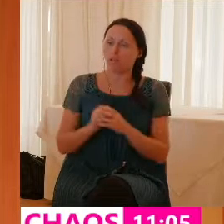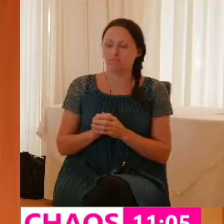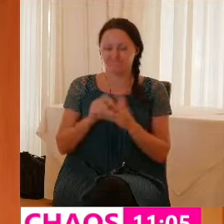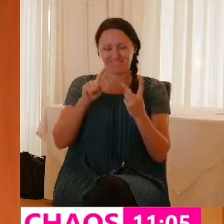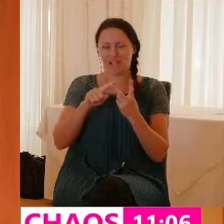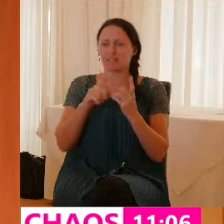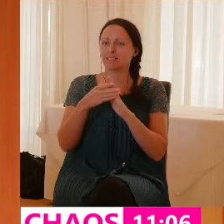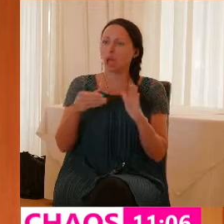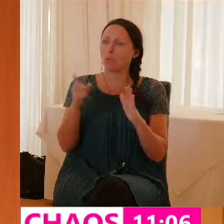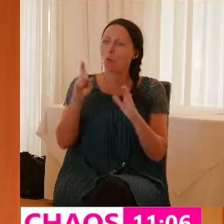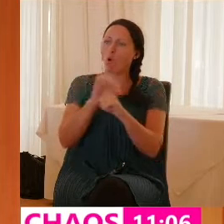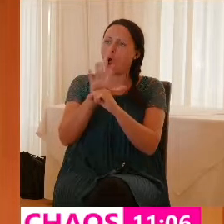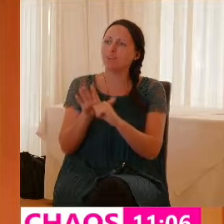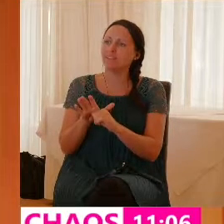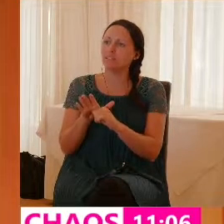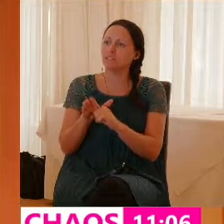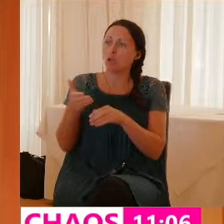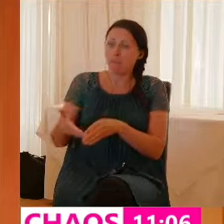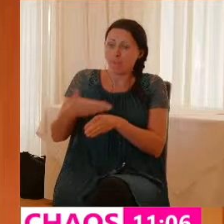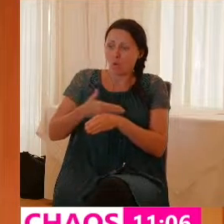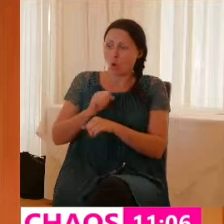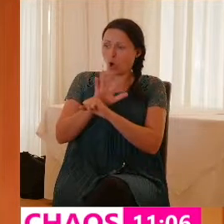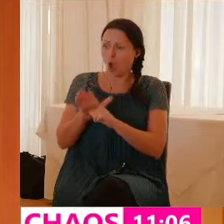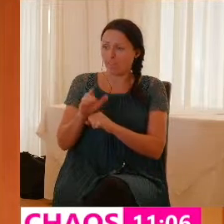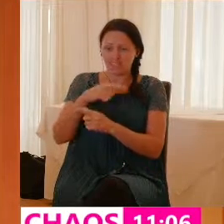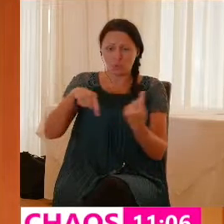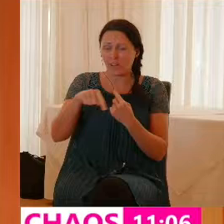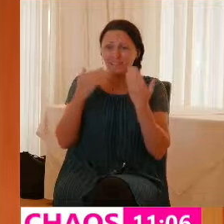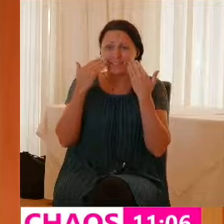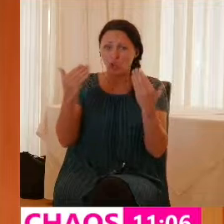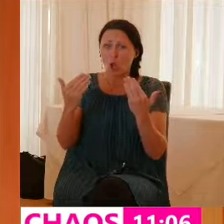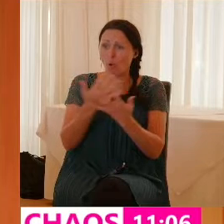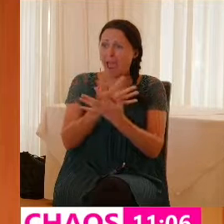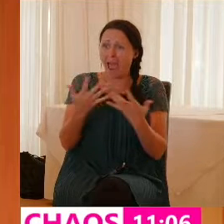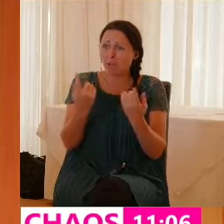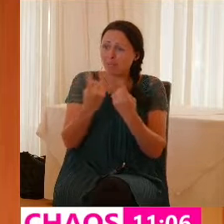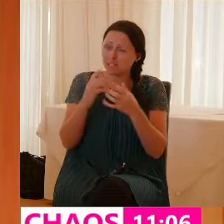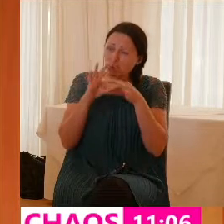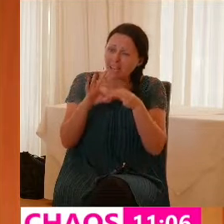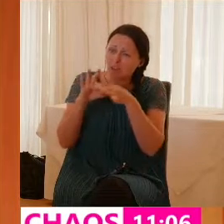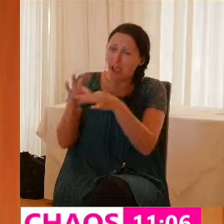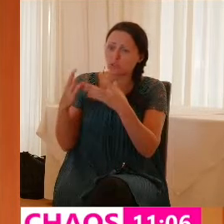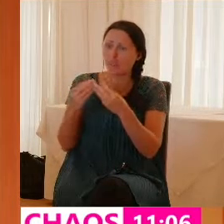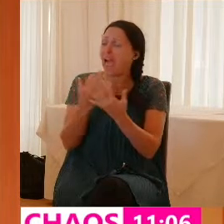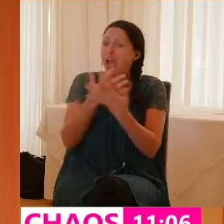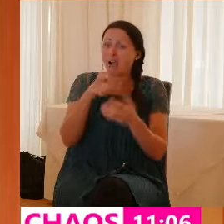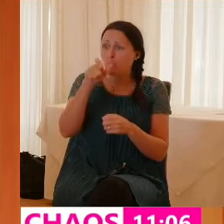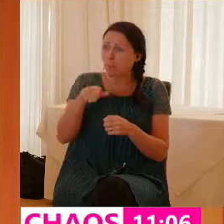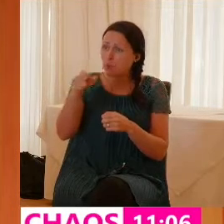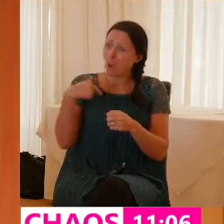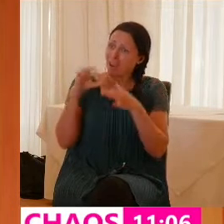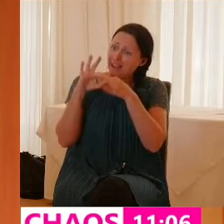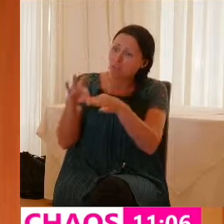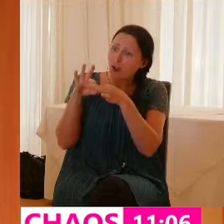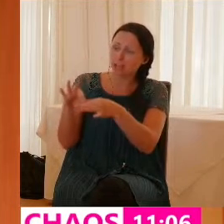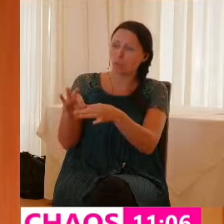Like, before COVID, we didn't know that how many things we are interacting with, how many people we are interacting with. And then